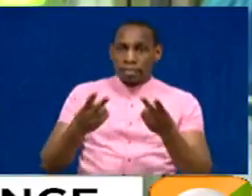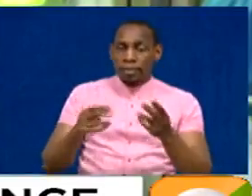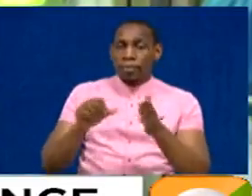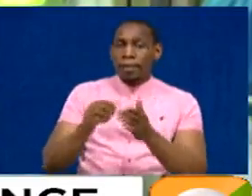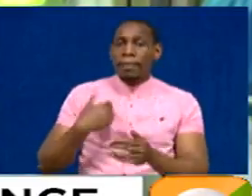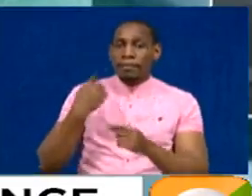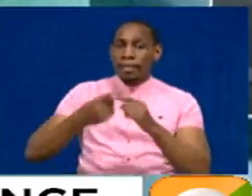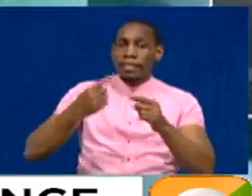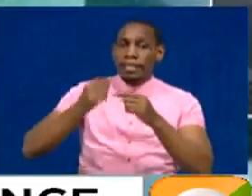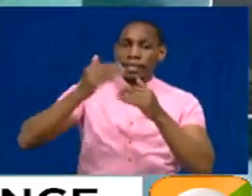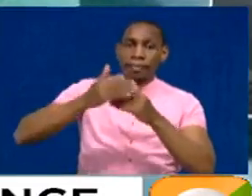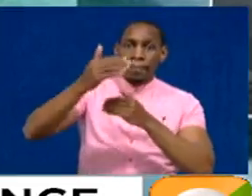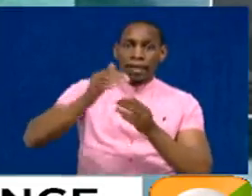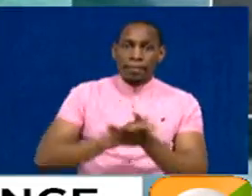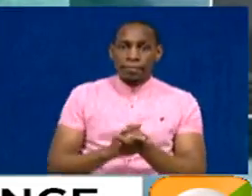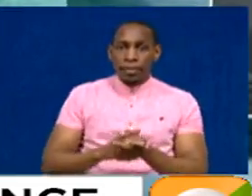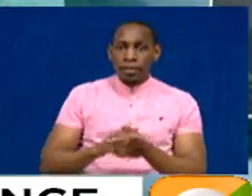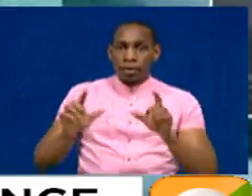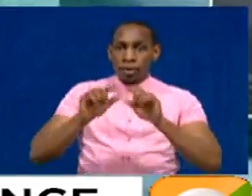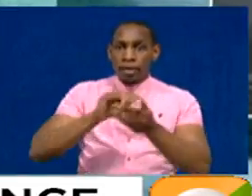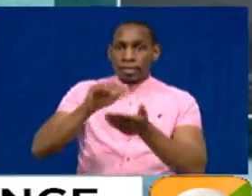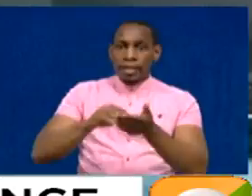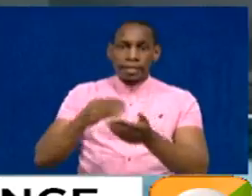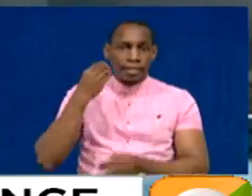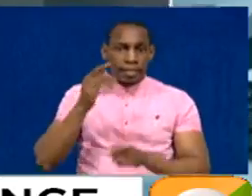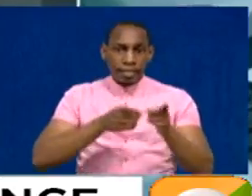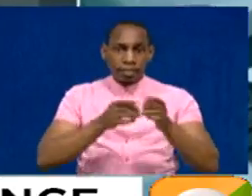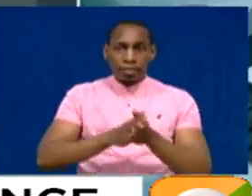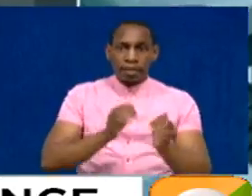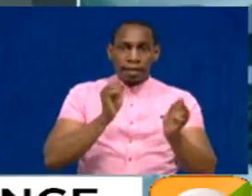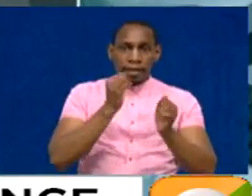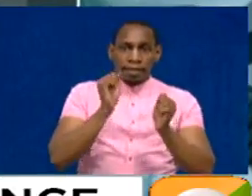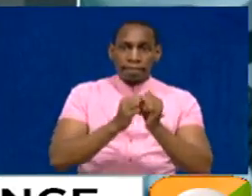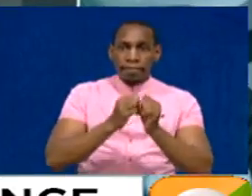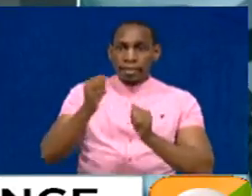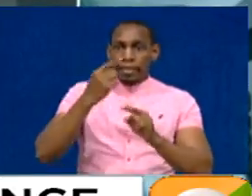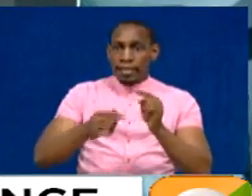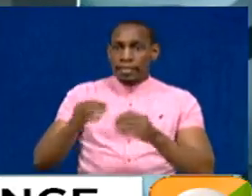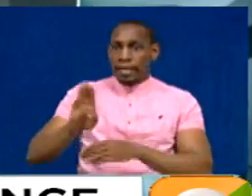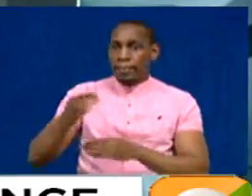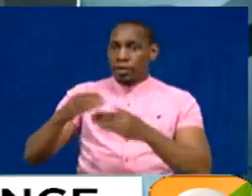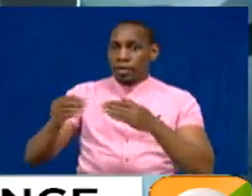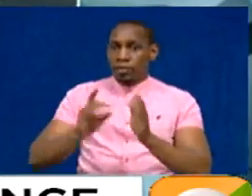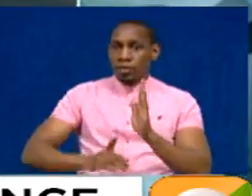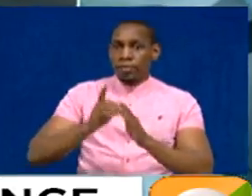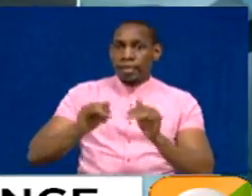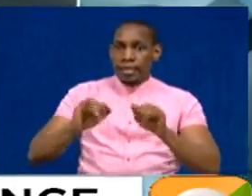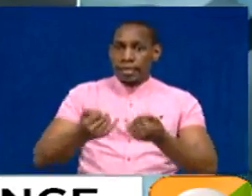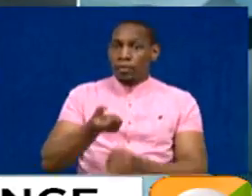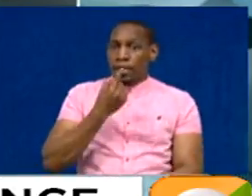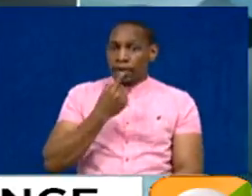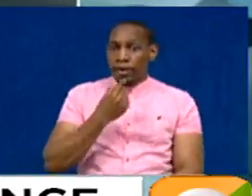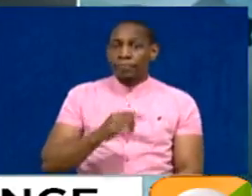in crisis in a few years. According to the Center for Disease Control, it can take 15 years and $1 billion to develop a new